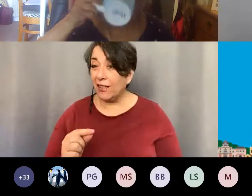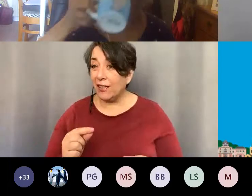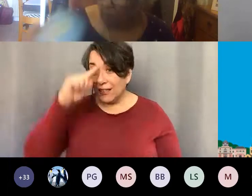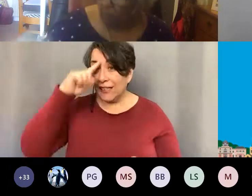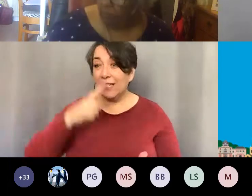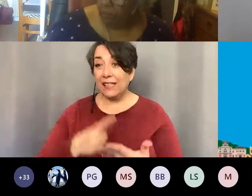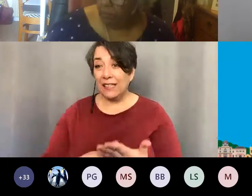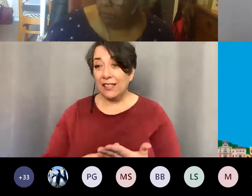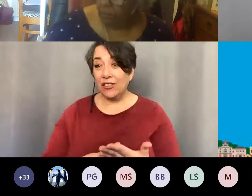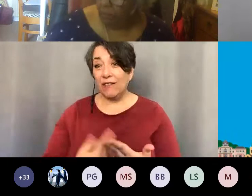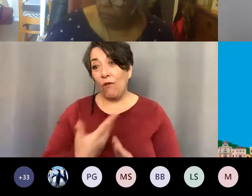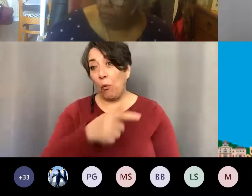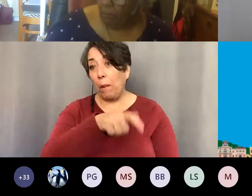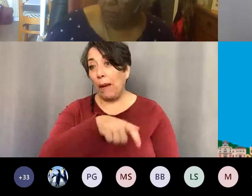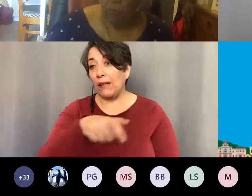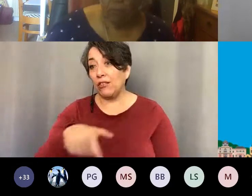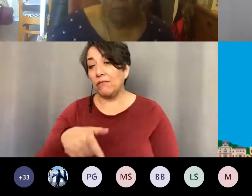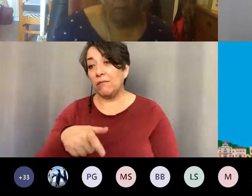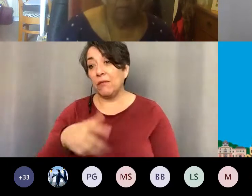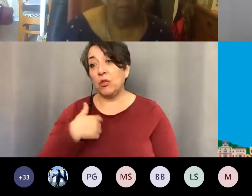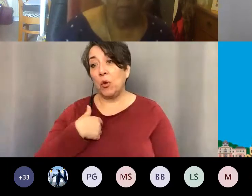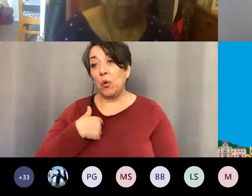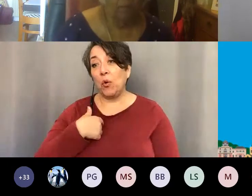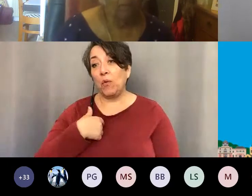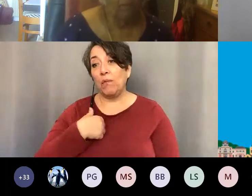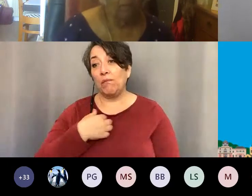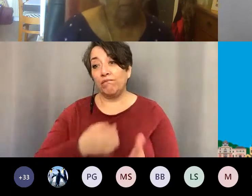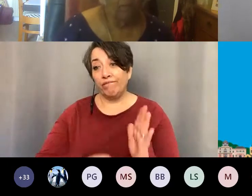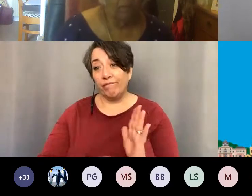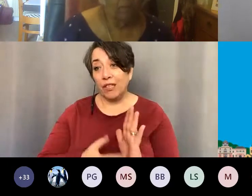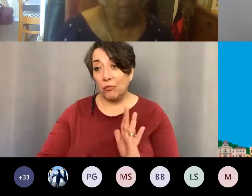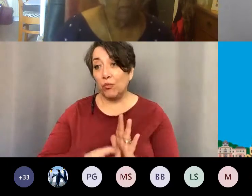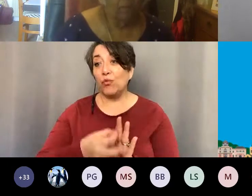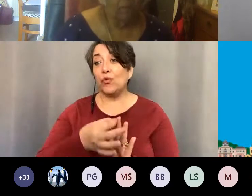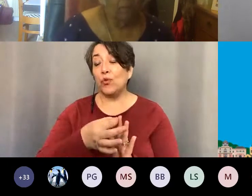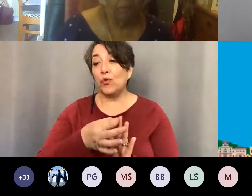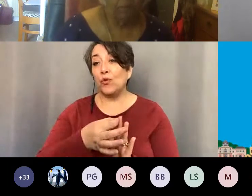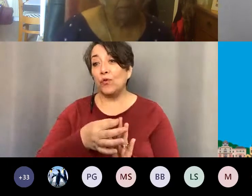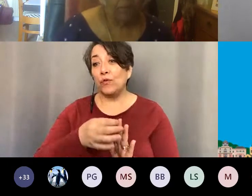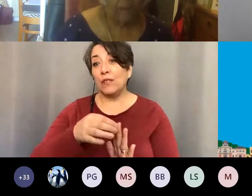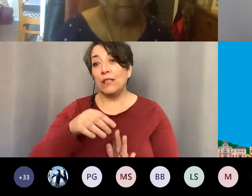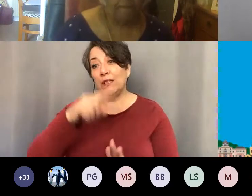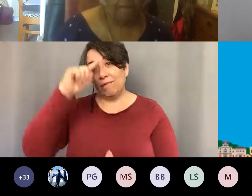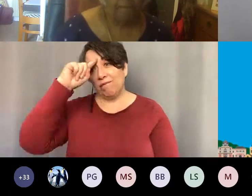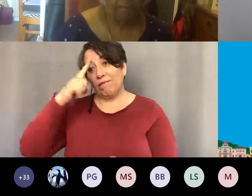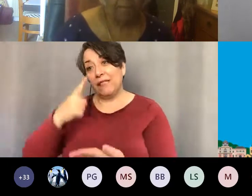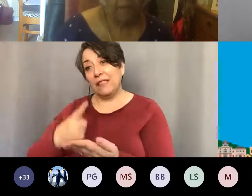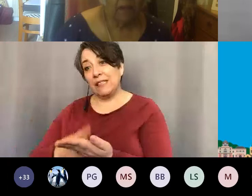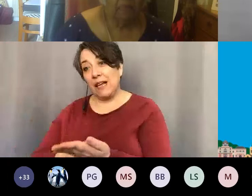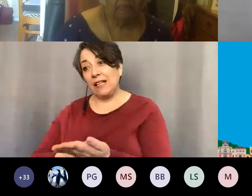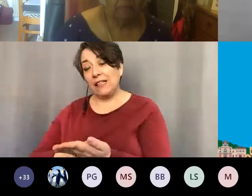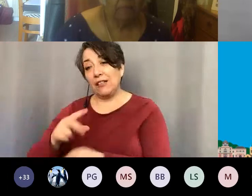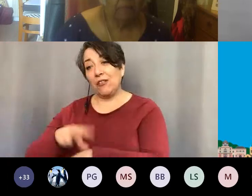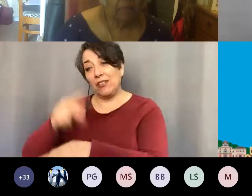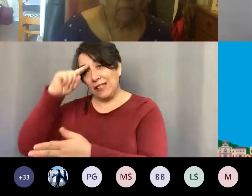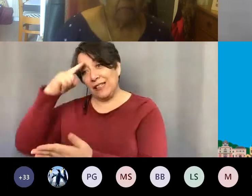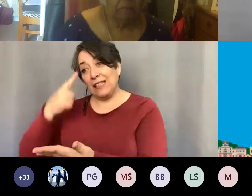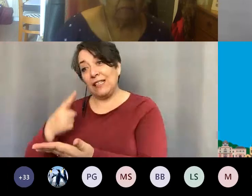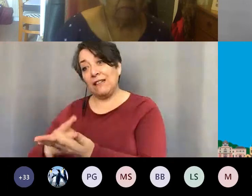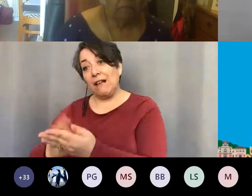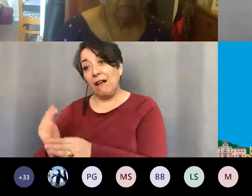treatment. So I would say it's improved because we're making clinical decisions much earlier in the patient pathway once